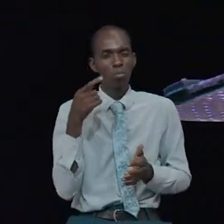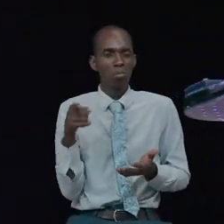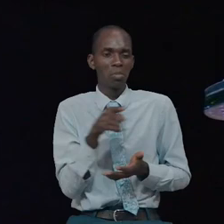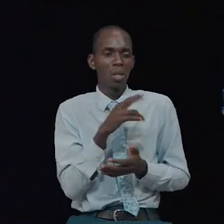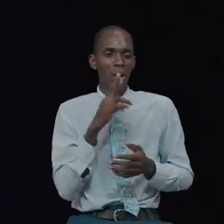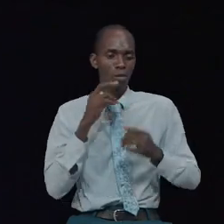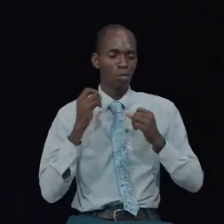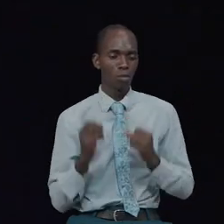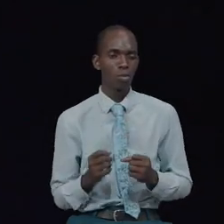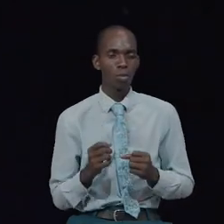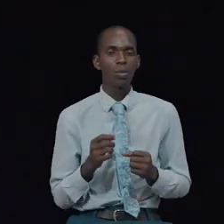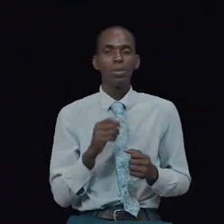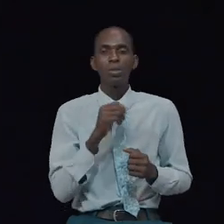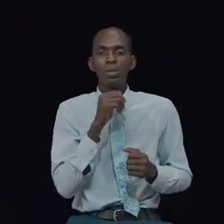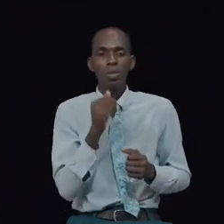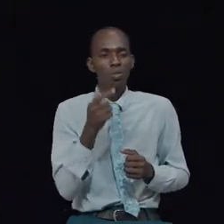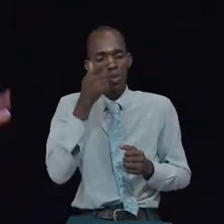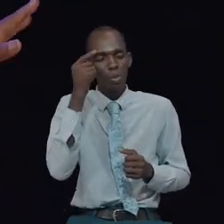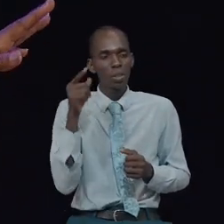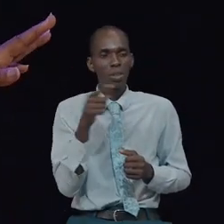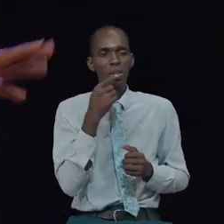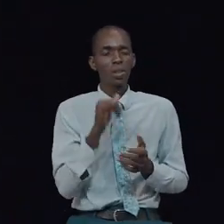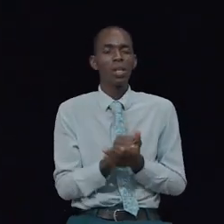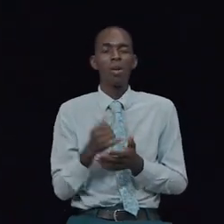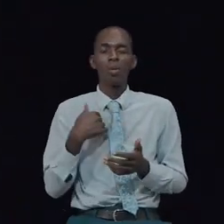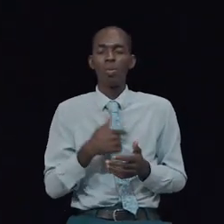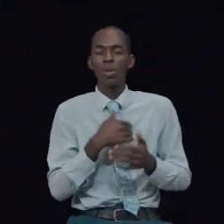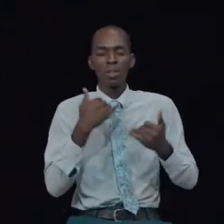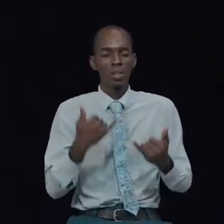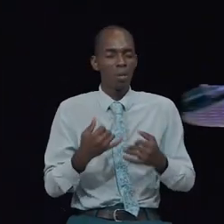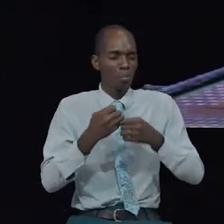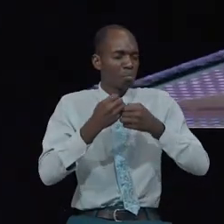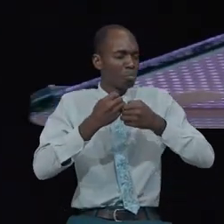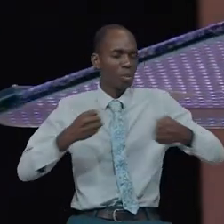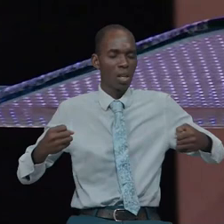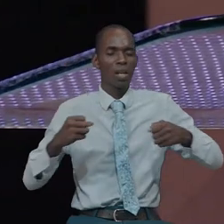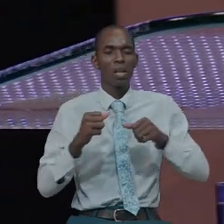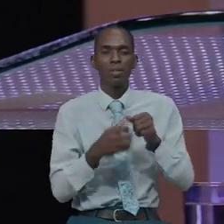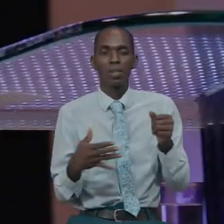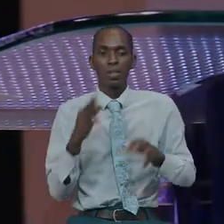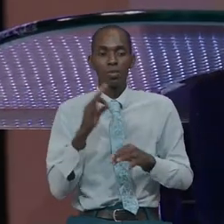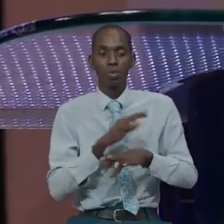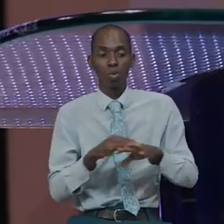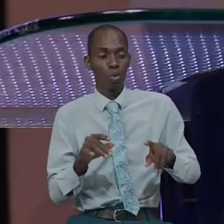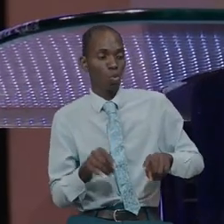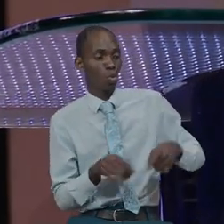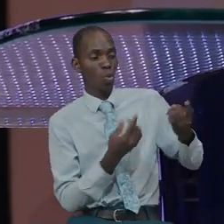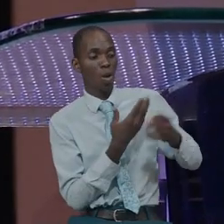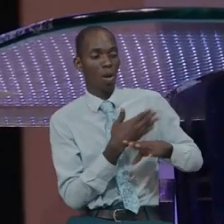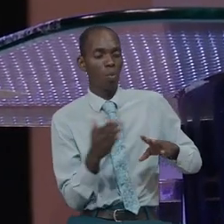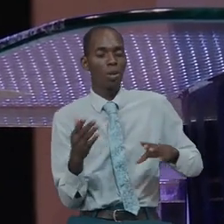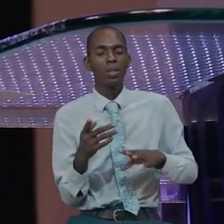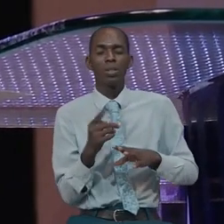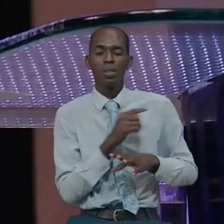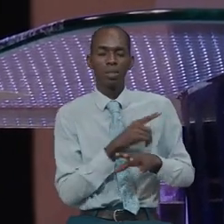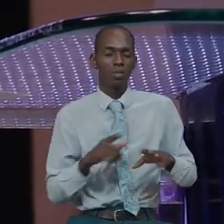revolted, and because they said, we'll tear everything down if it doesn't go away. The Lord was not